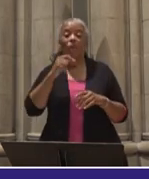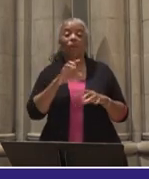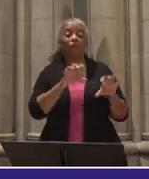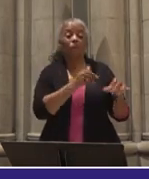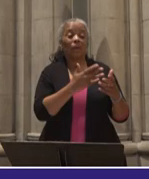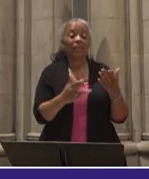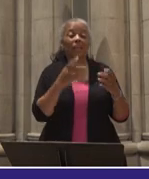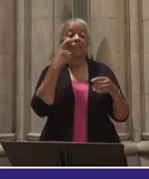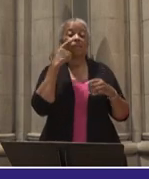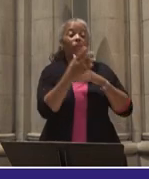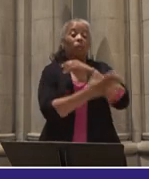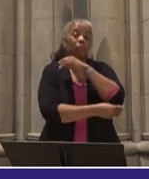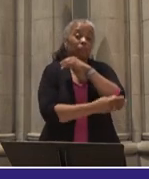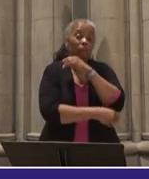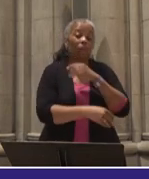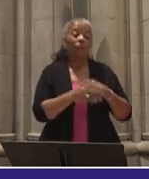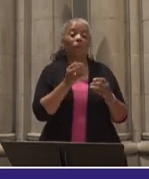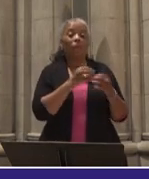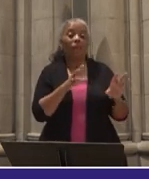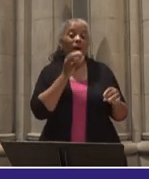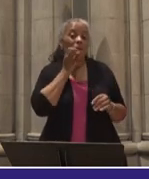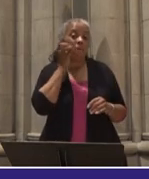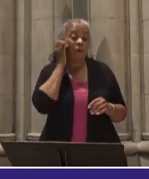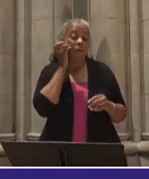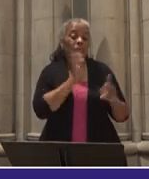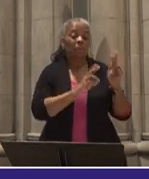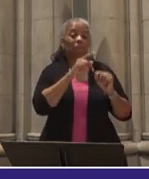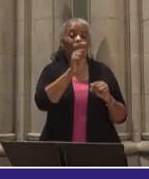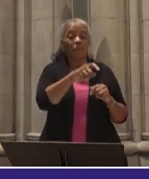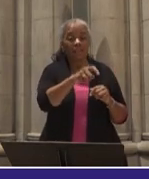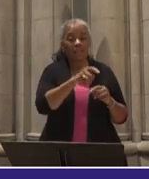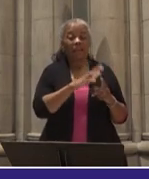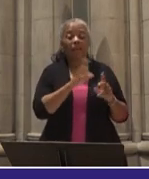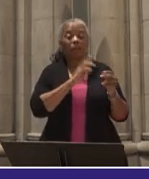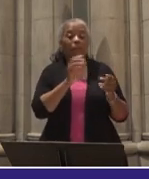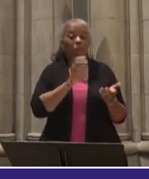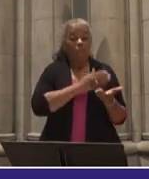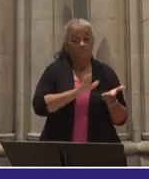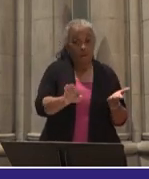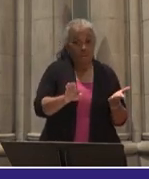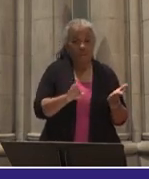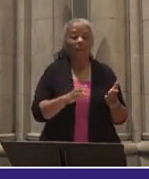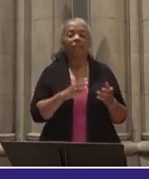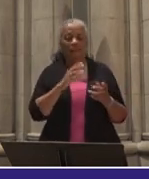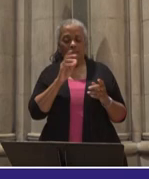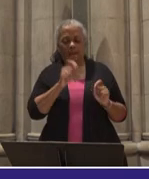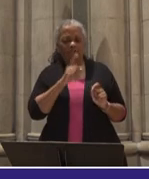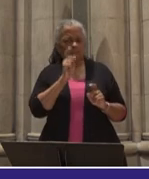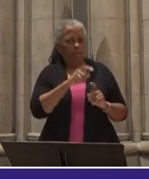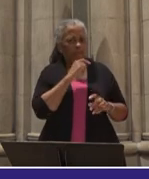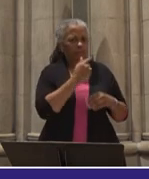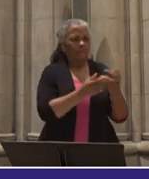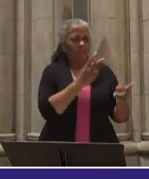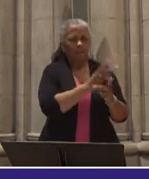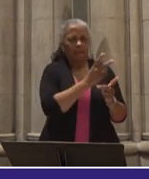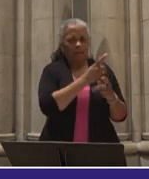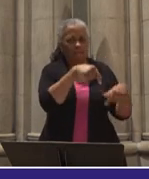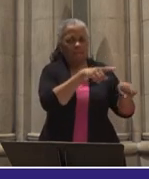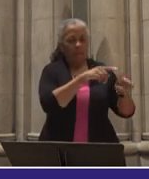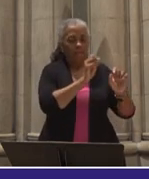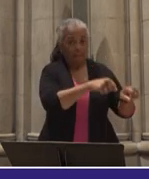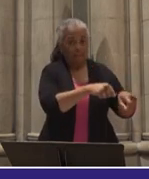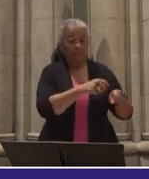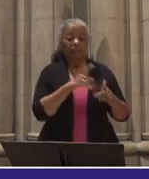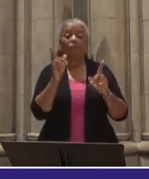the poor, the homeless, the needy, the marginalized, though charity we must provide. But most significantly, we